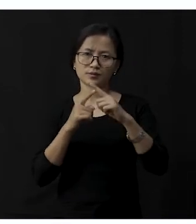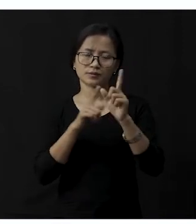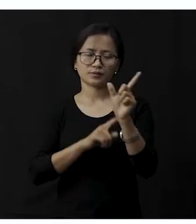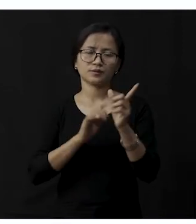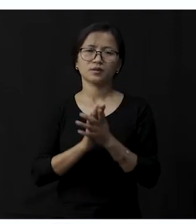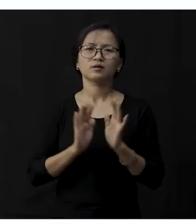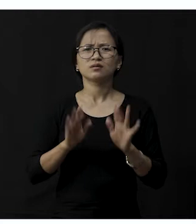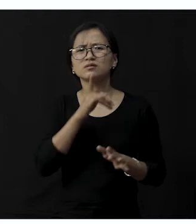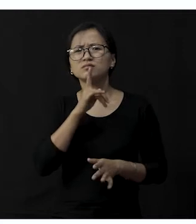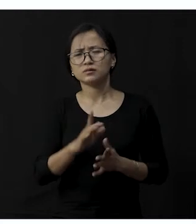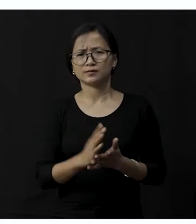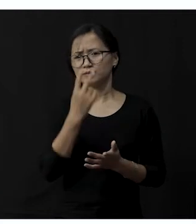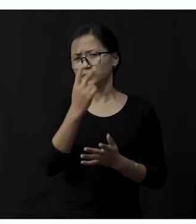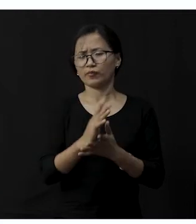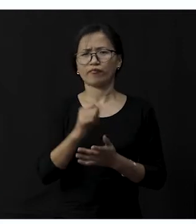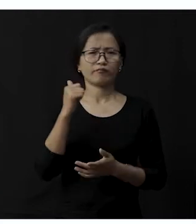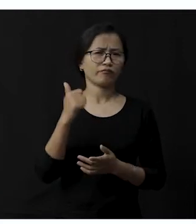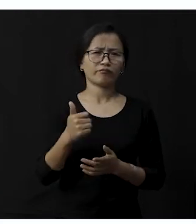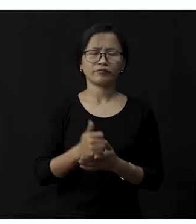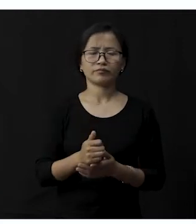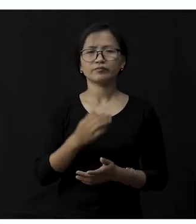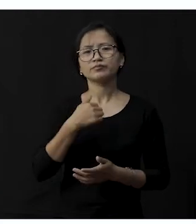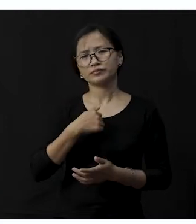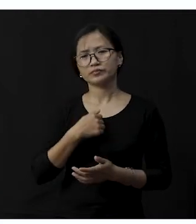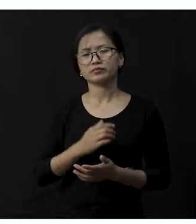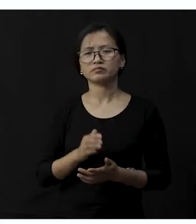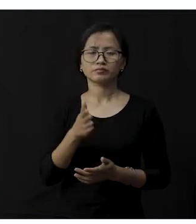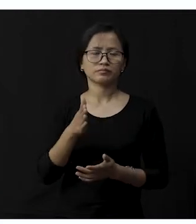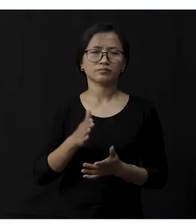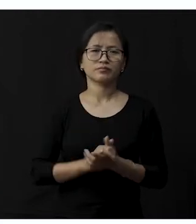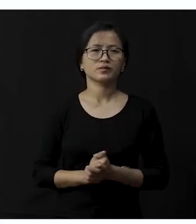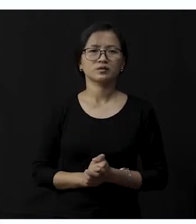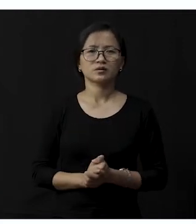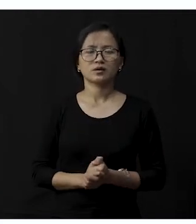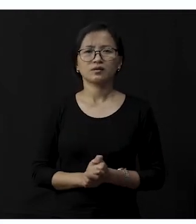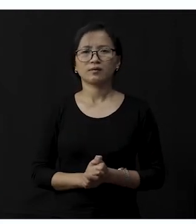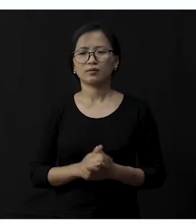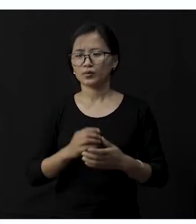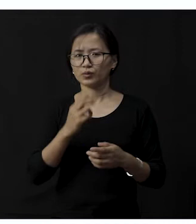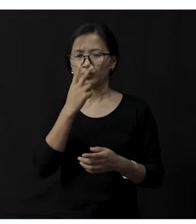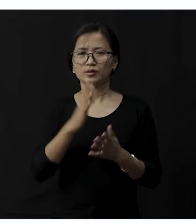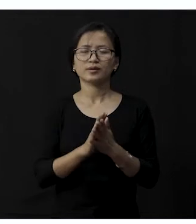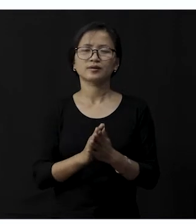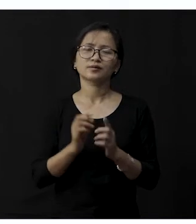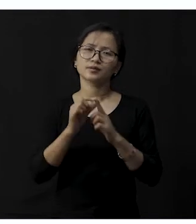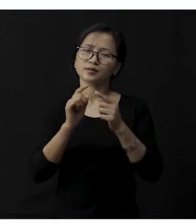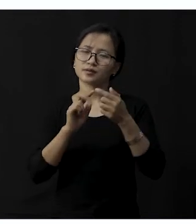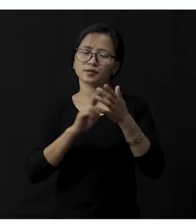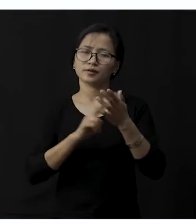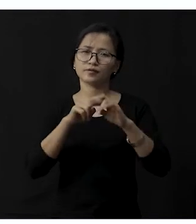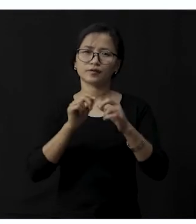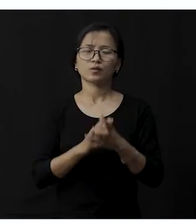doesn't really look nice to me. So you have kind of modified, you have kind of defined what Preeti